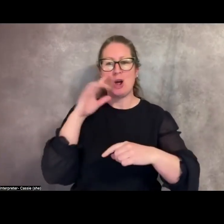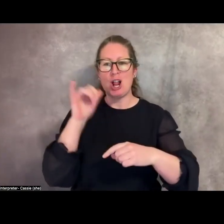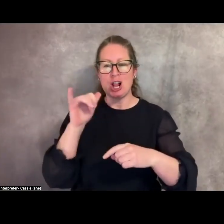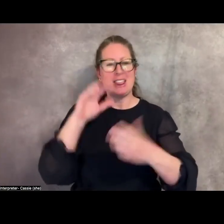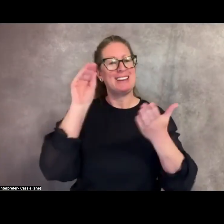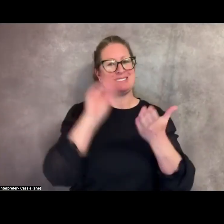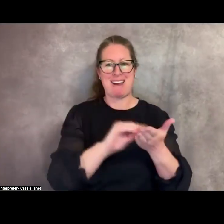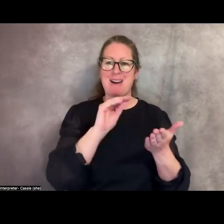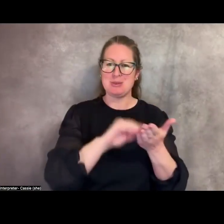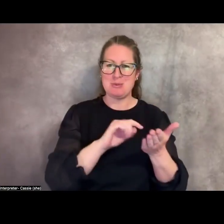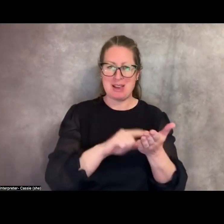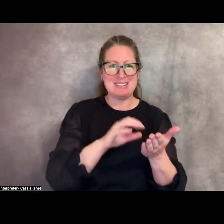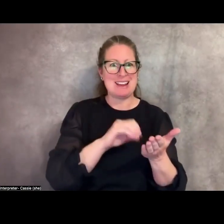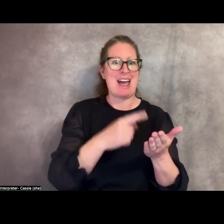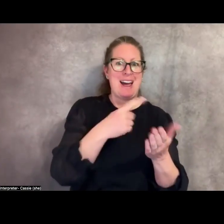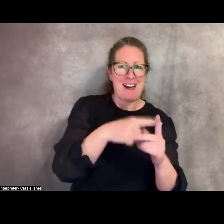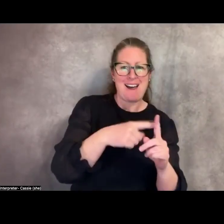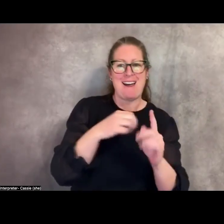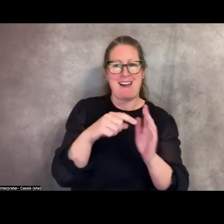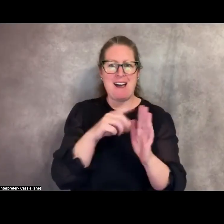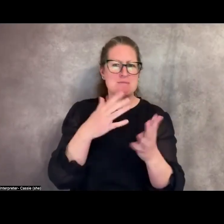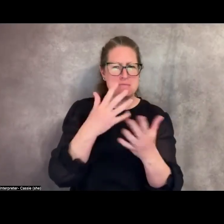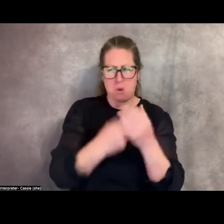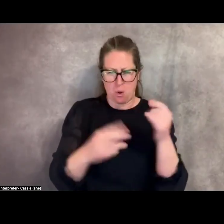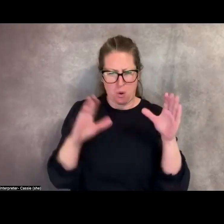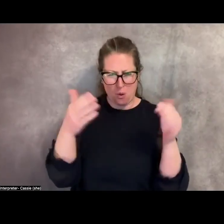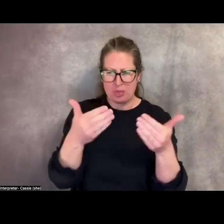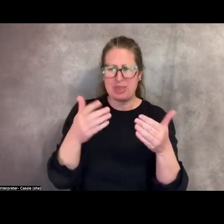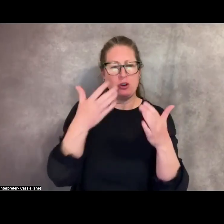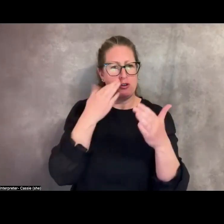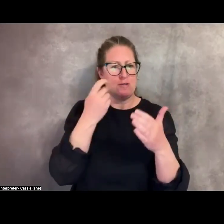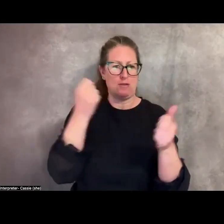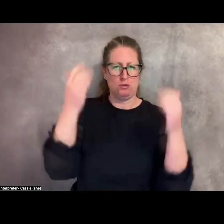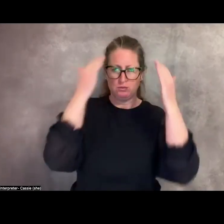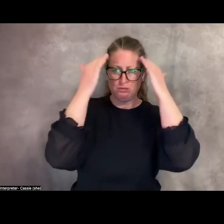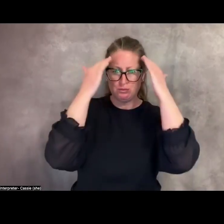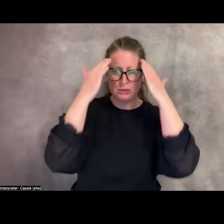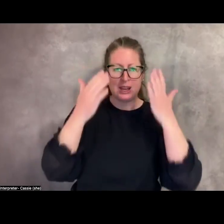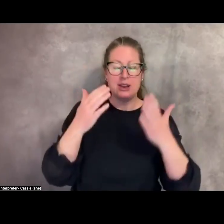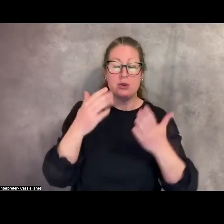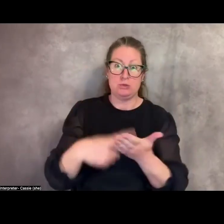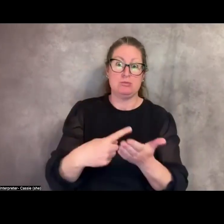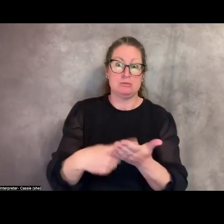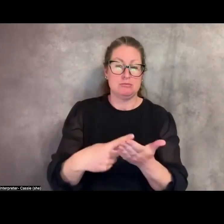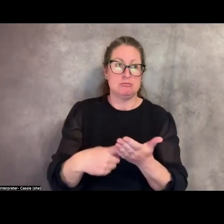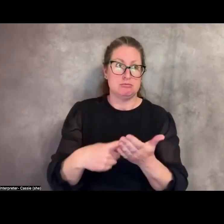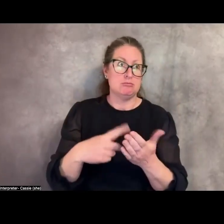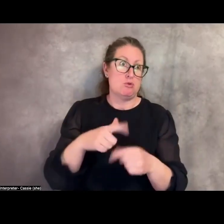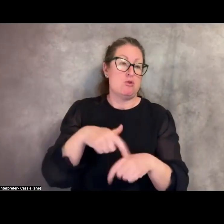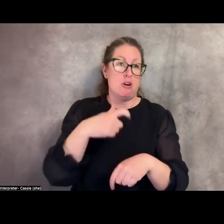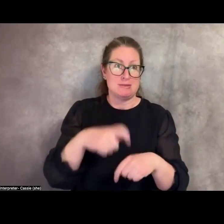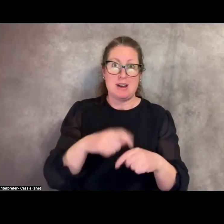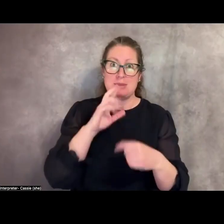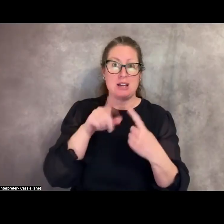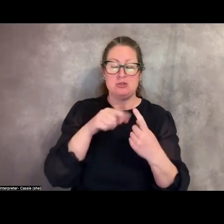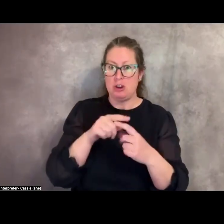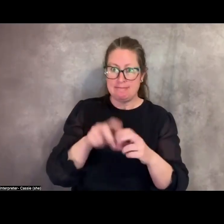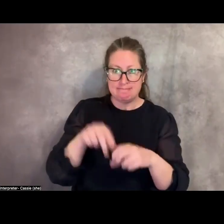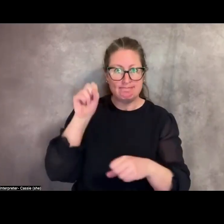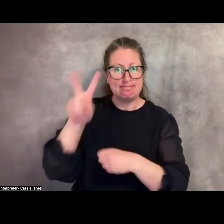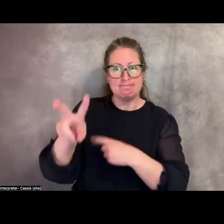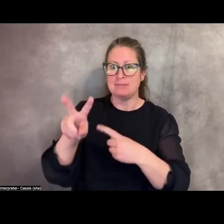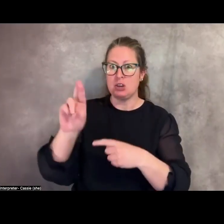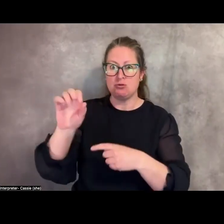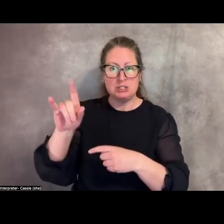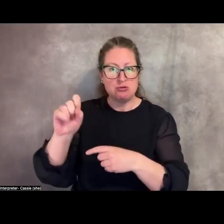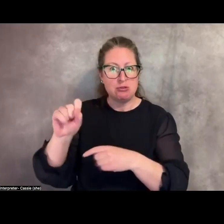it's available for everyone on the unit to know. We talked a lot about not just jumping to a restraint event. It's verbal de-escalation.